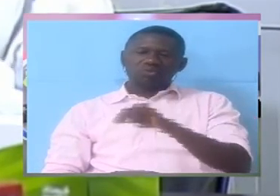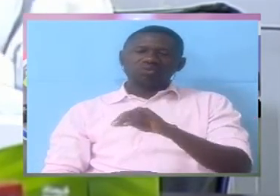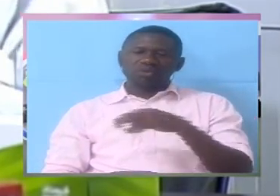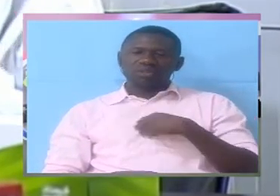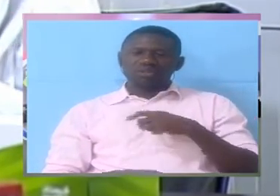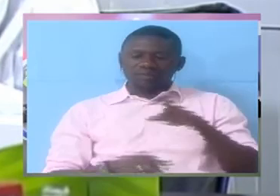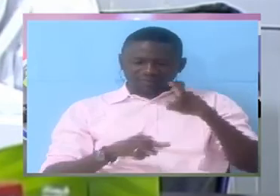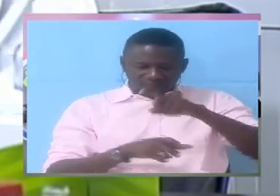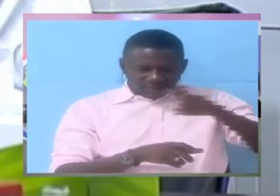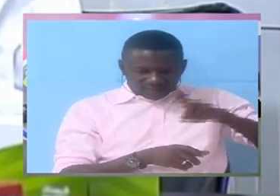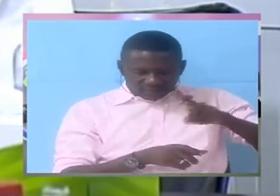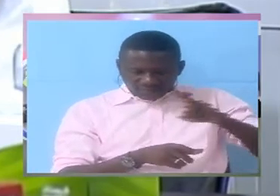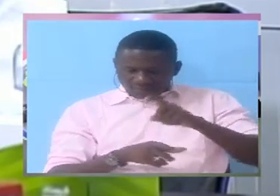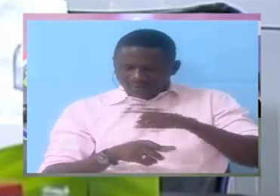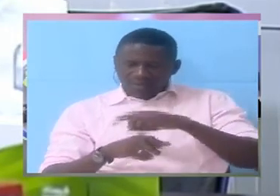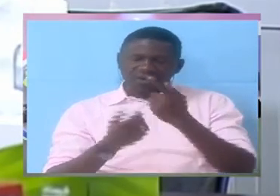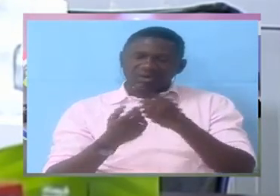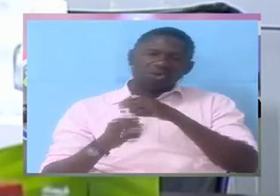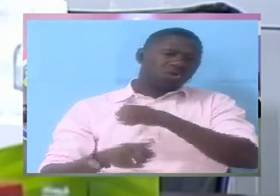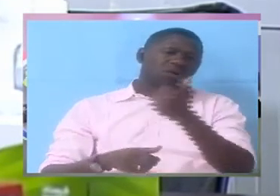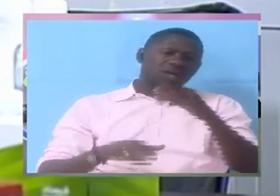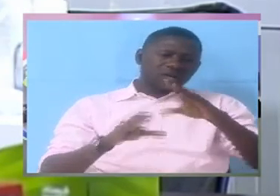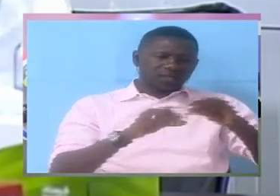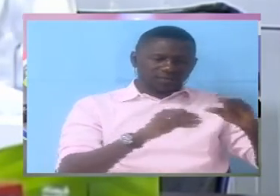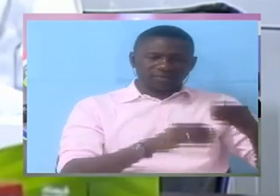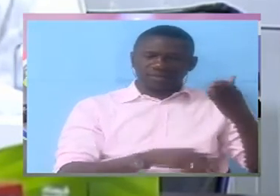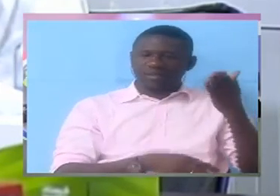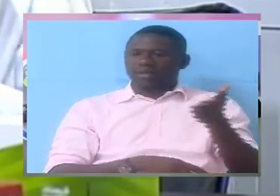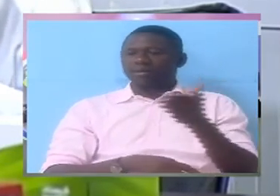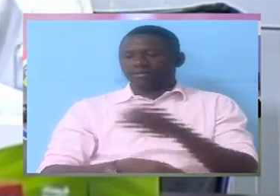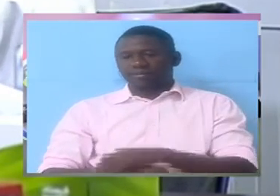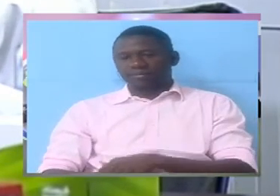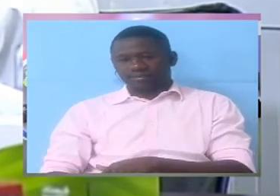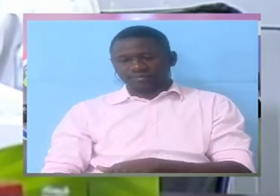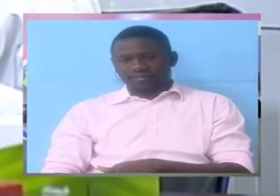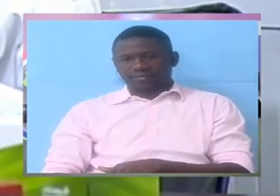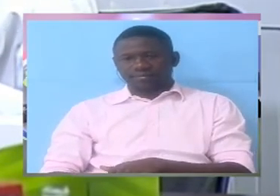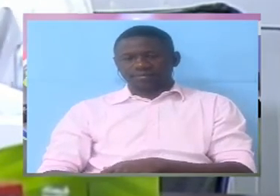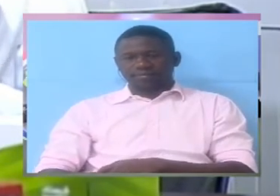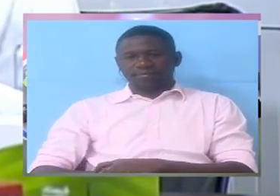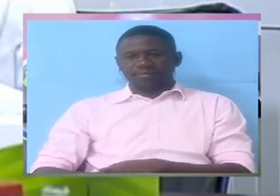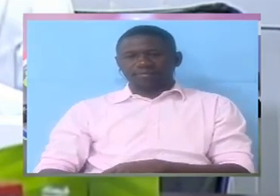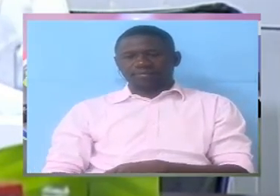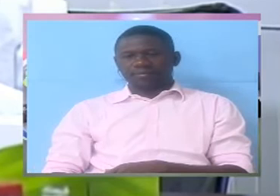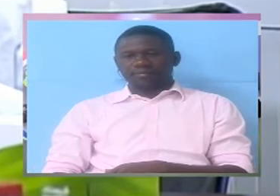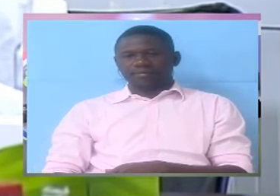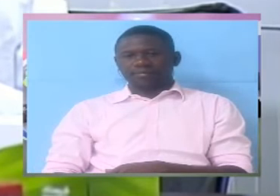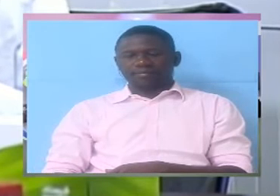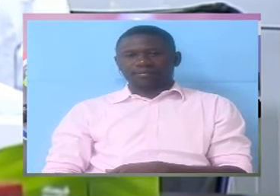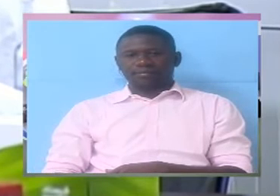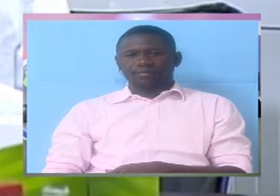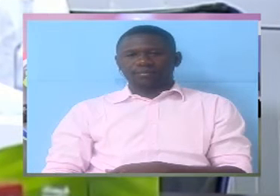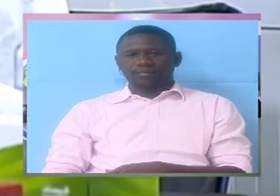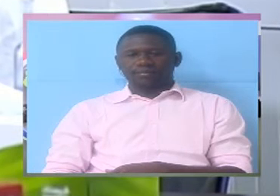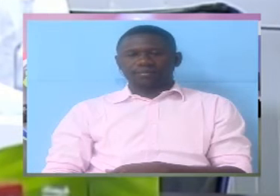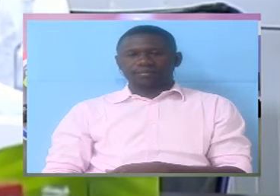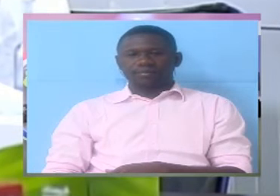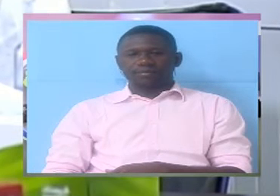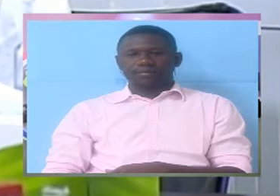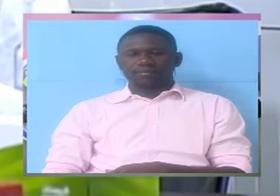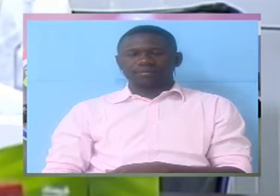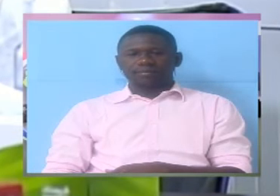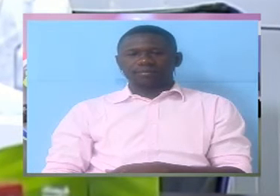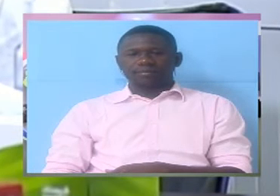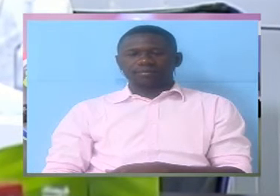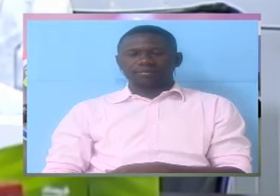and other sort of other activities there. Sumbundu nataje ko ati sido ku do lu kijele menu be ko sudero